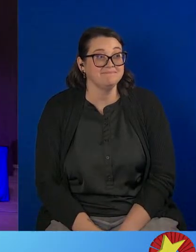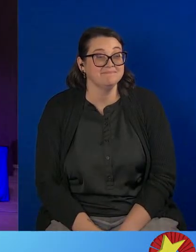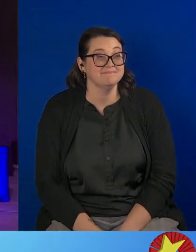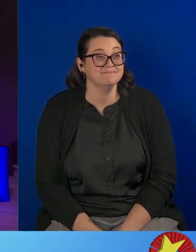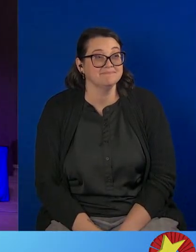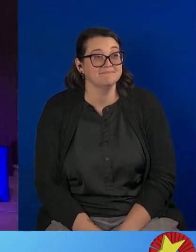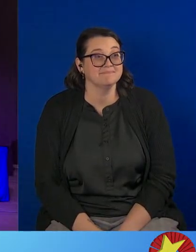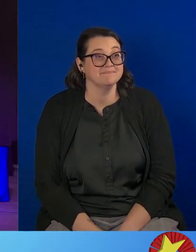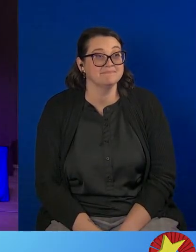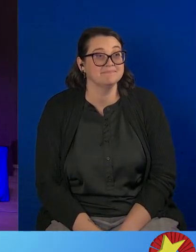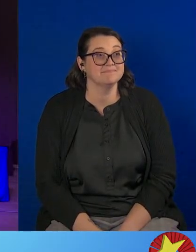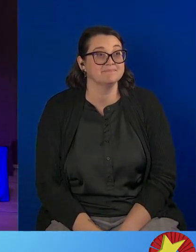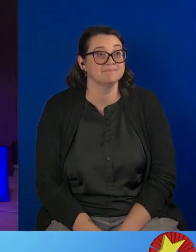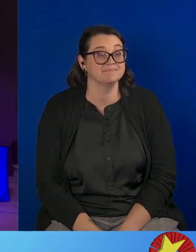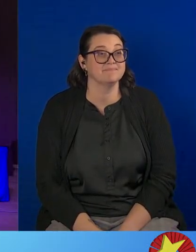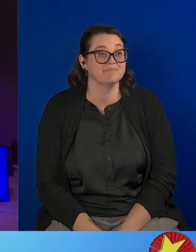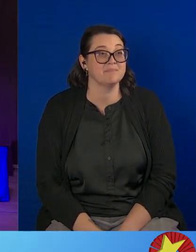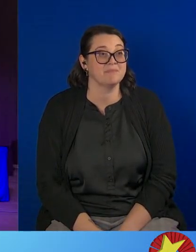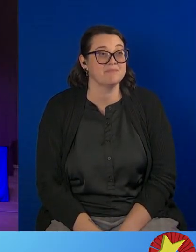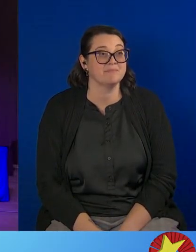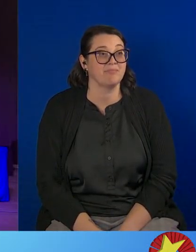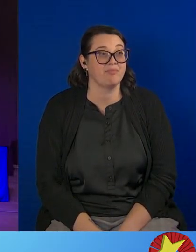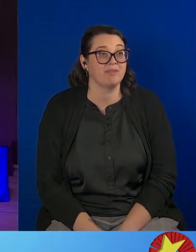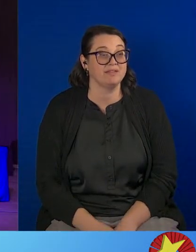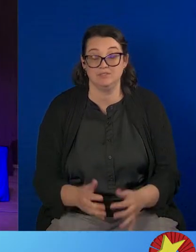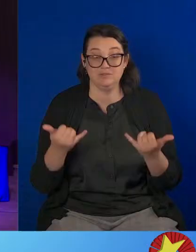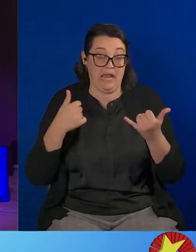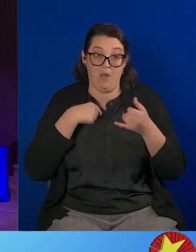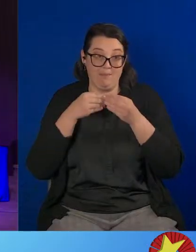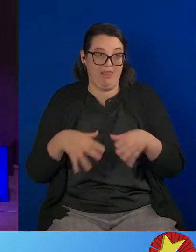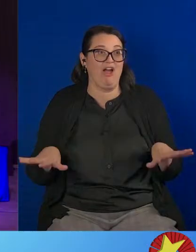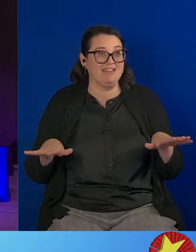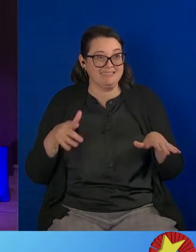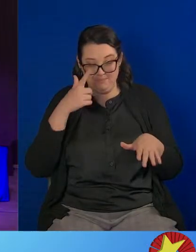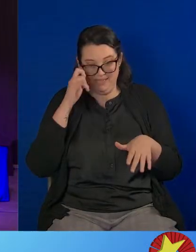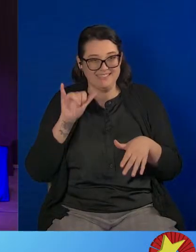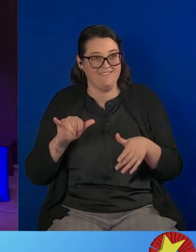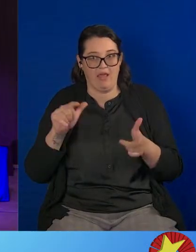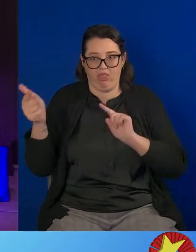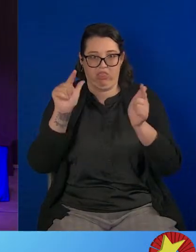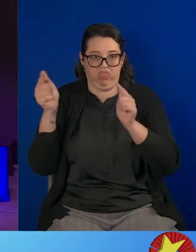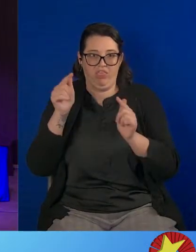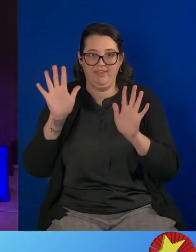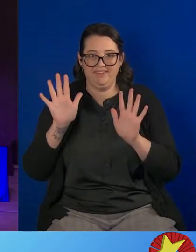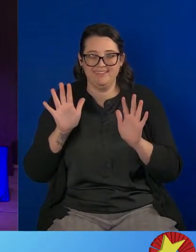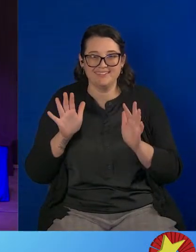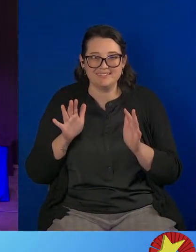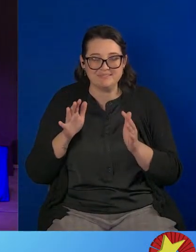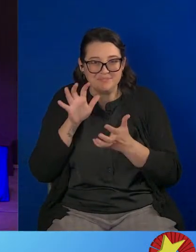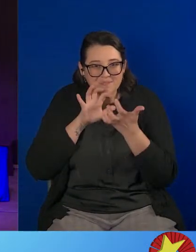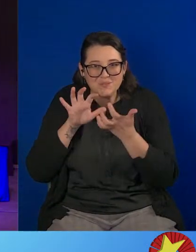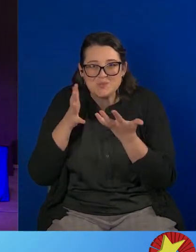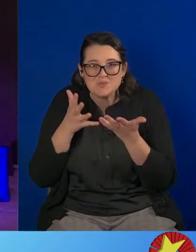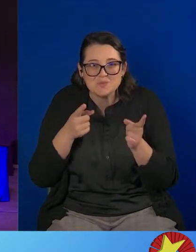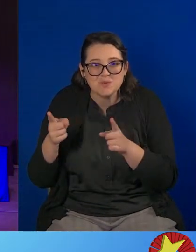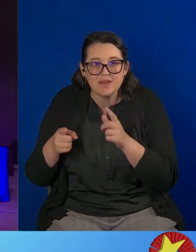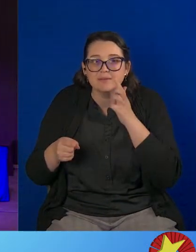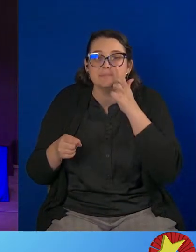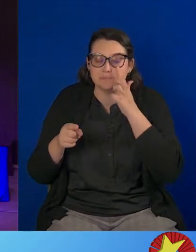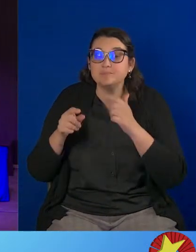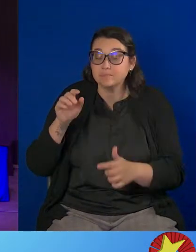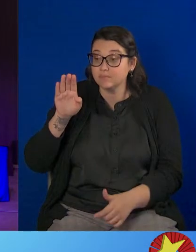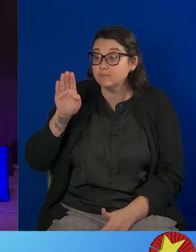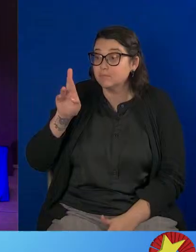This is, so where are we? I am lost because of that back and forth. Absolutely. Do you have any questions about the back and